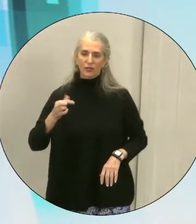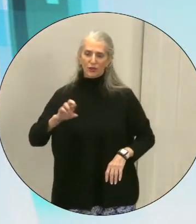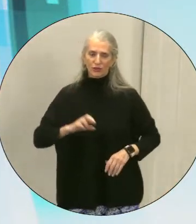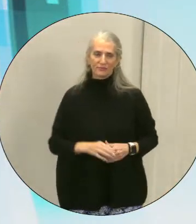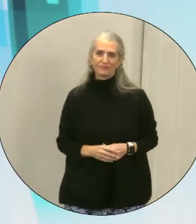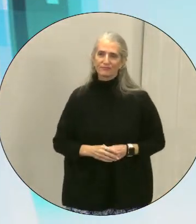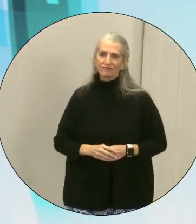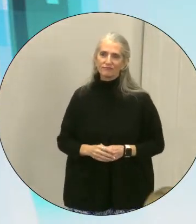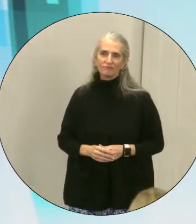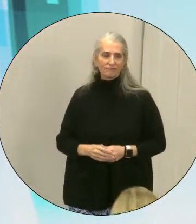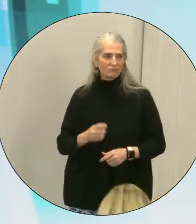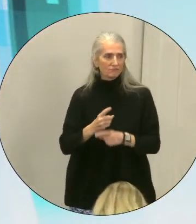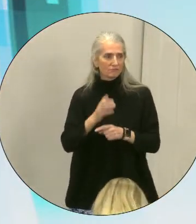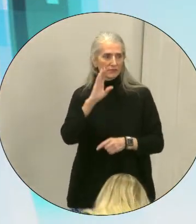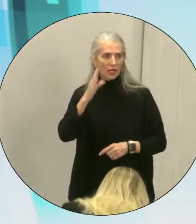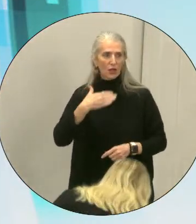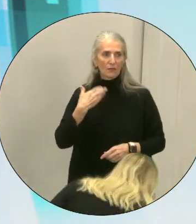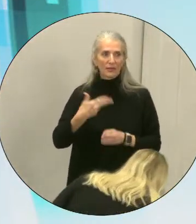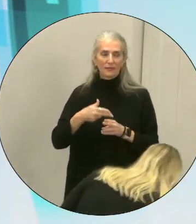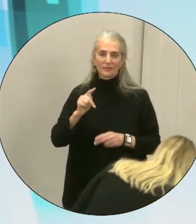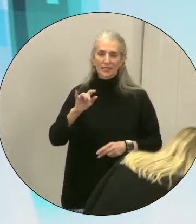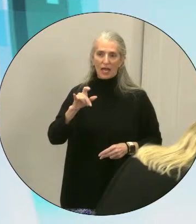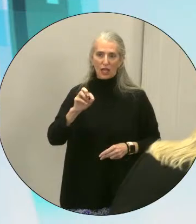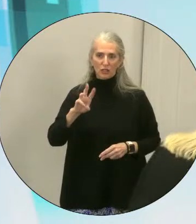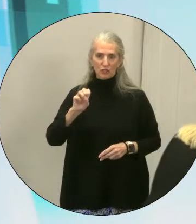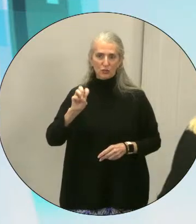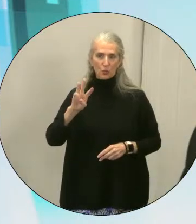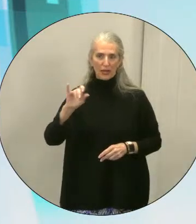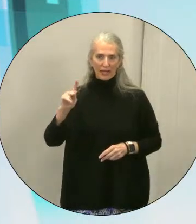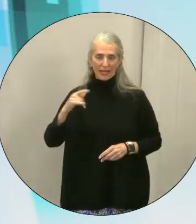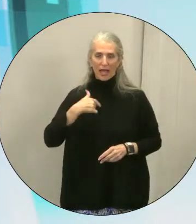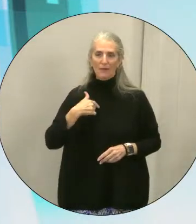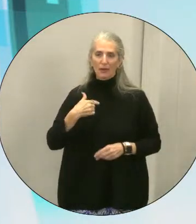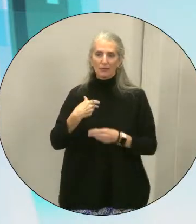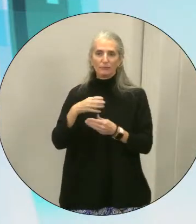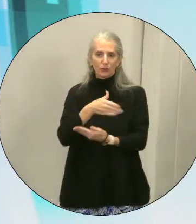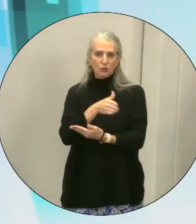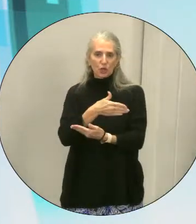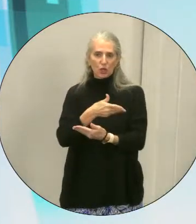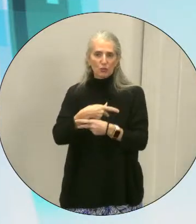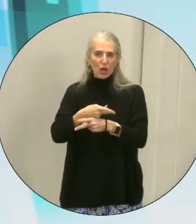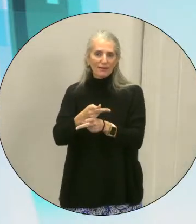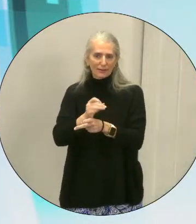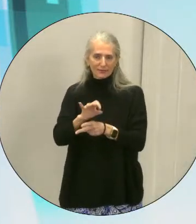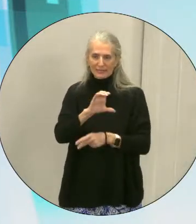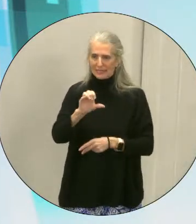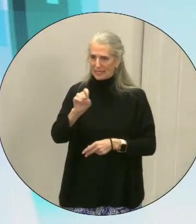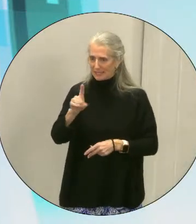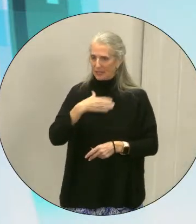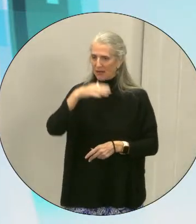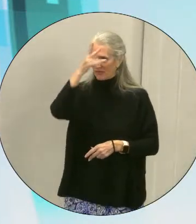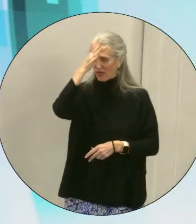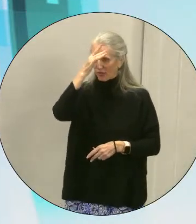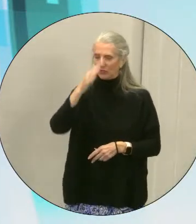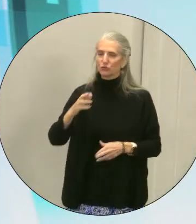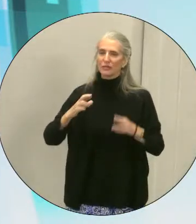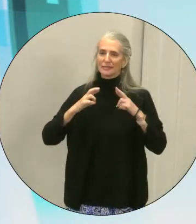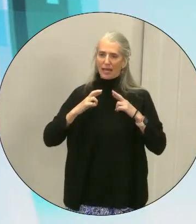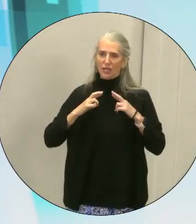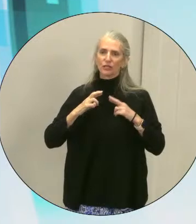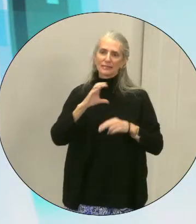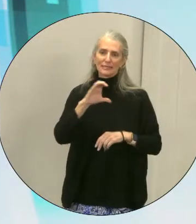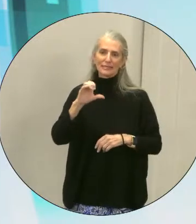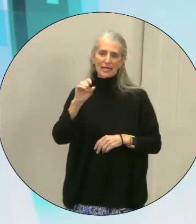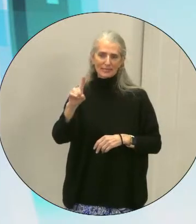All right. Hello. My name is Tyler Swick. I'm a musical product of CCSD. My dad is a retired CCSD music